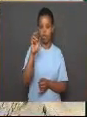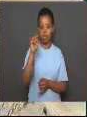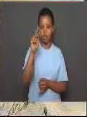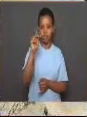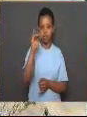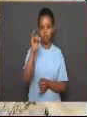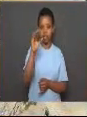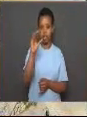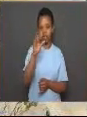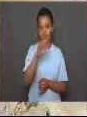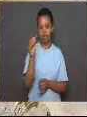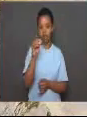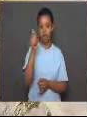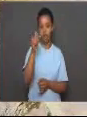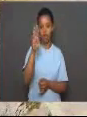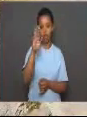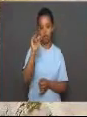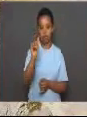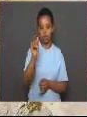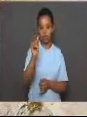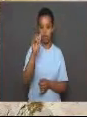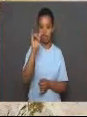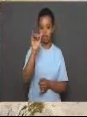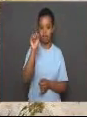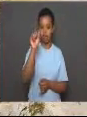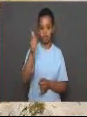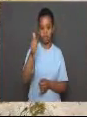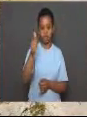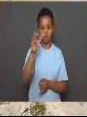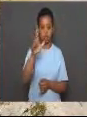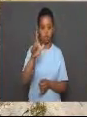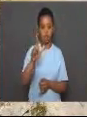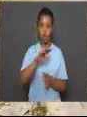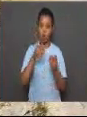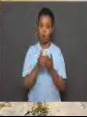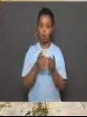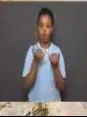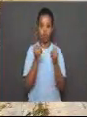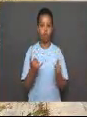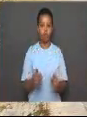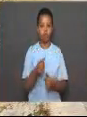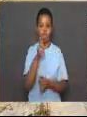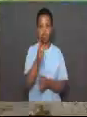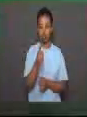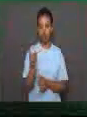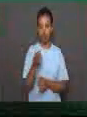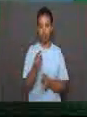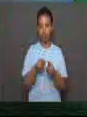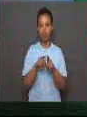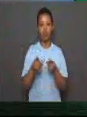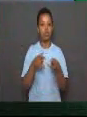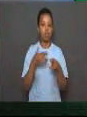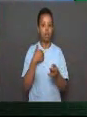abyssal. Each zone has a great diversity of species.